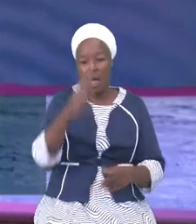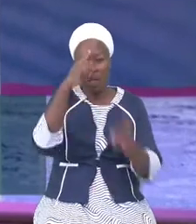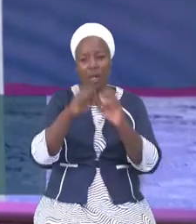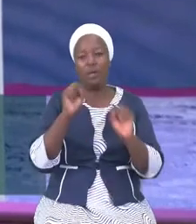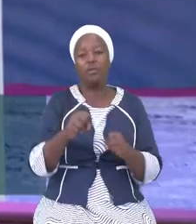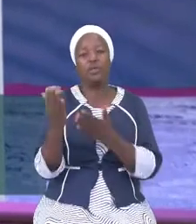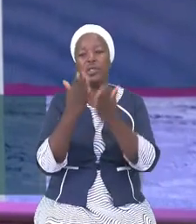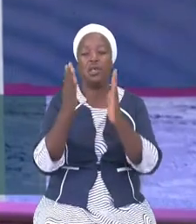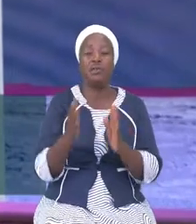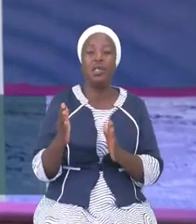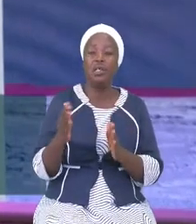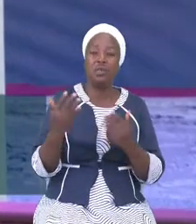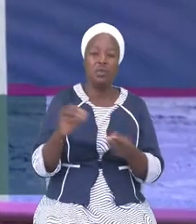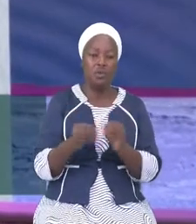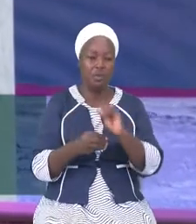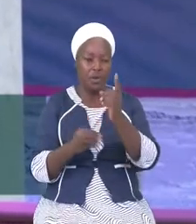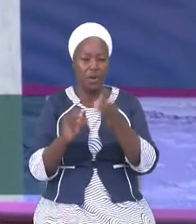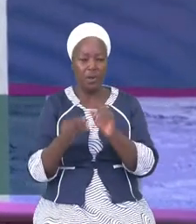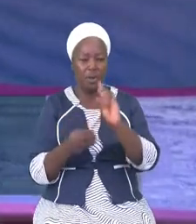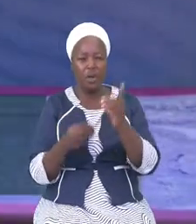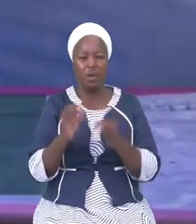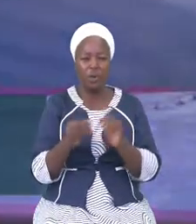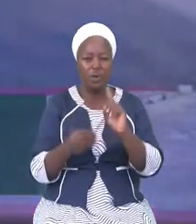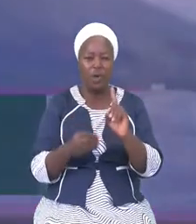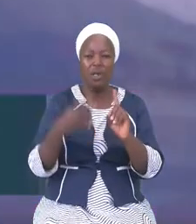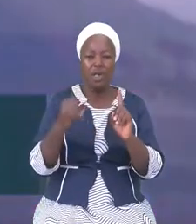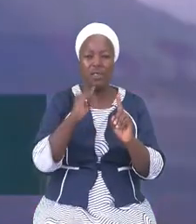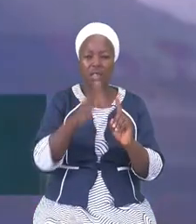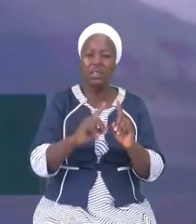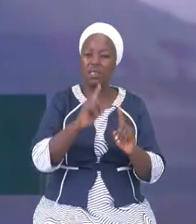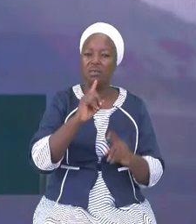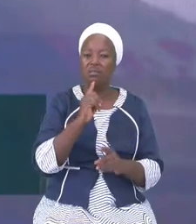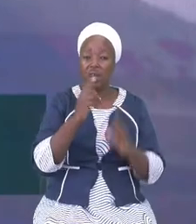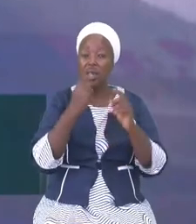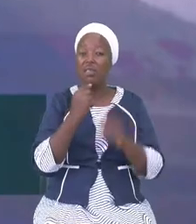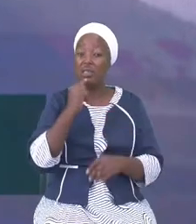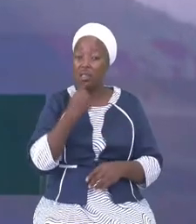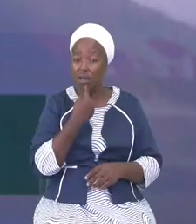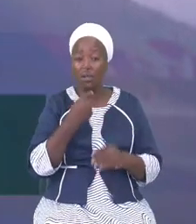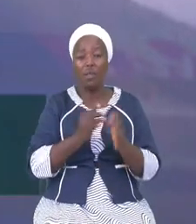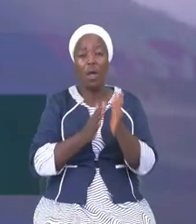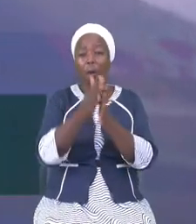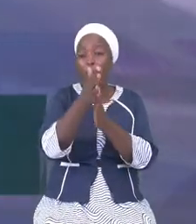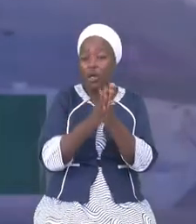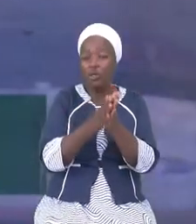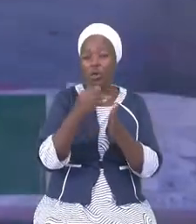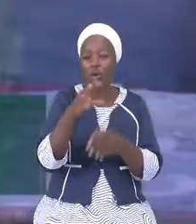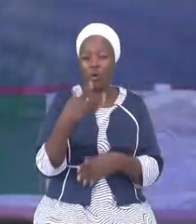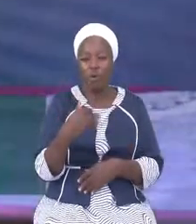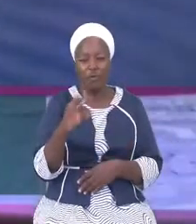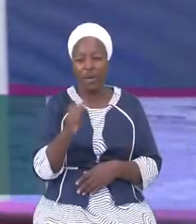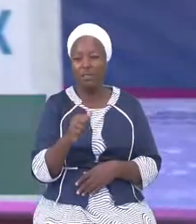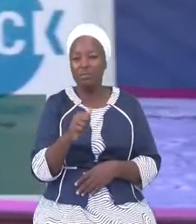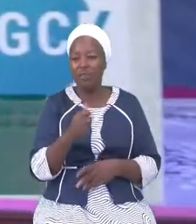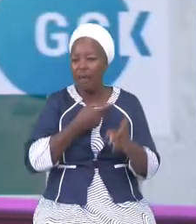Let's come to number one. Number one is the earnest passion of an afflicted, awakened soul.